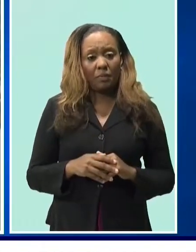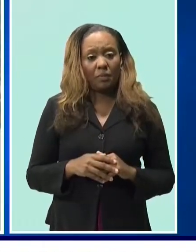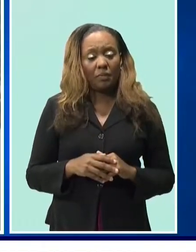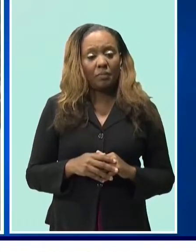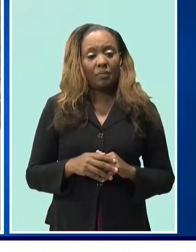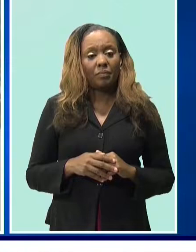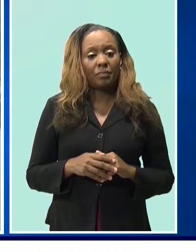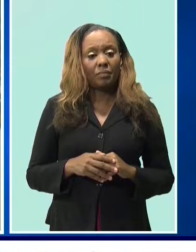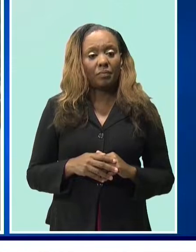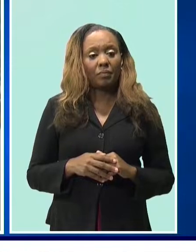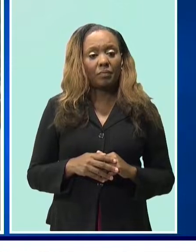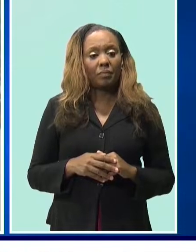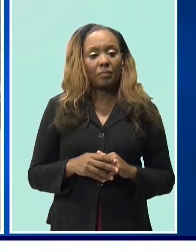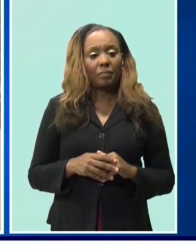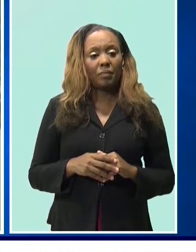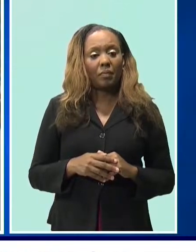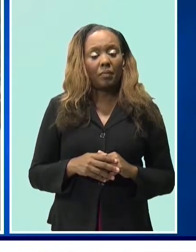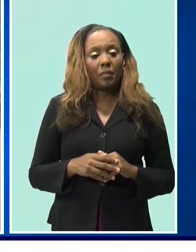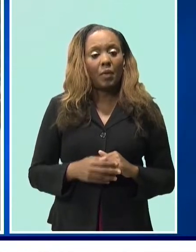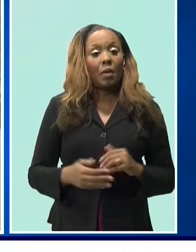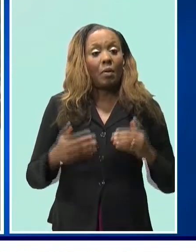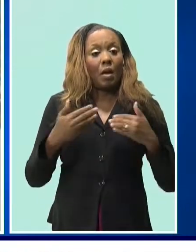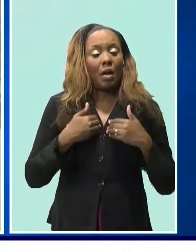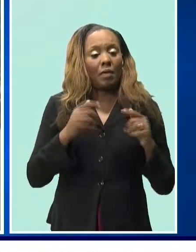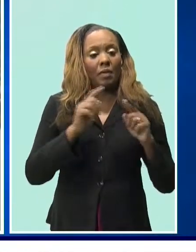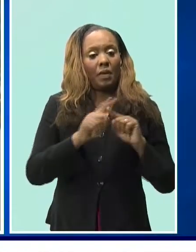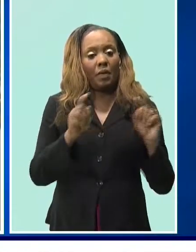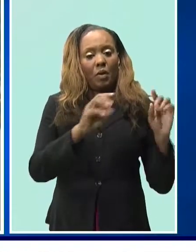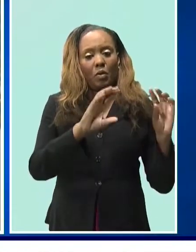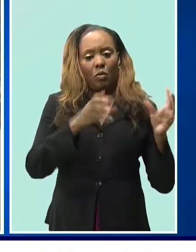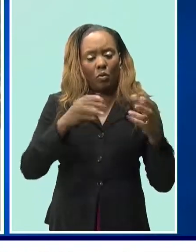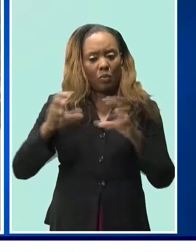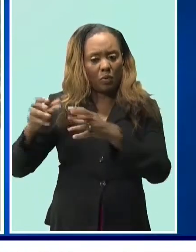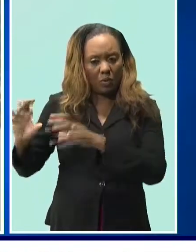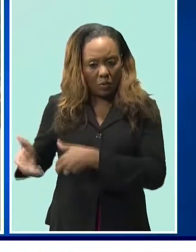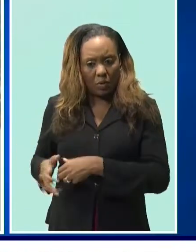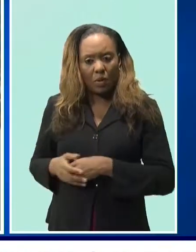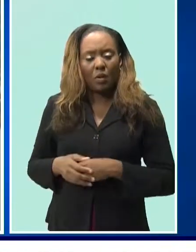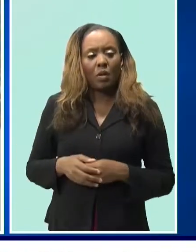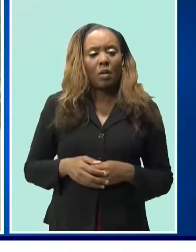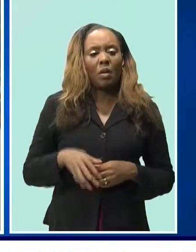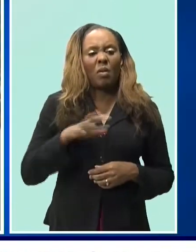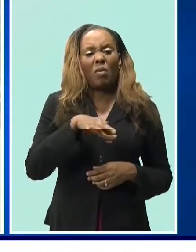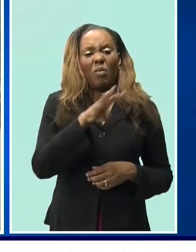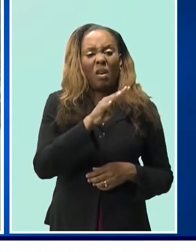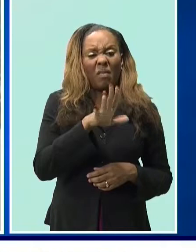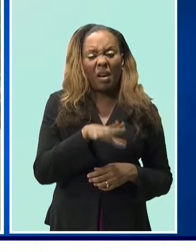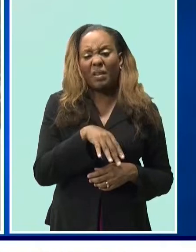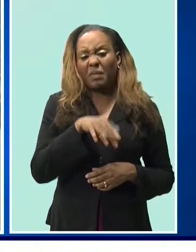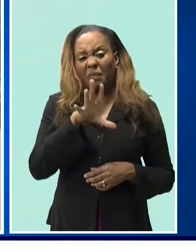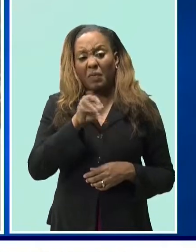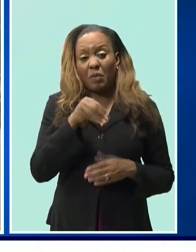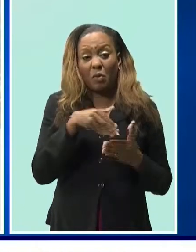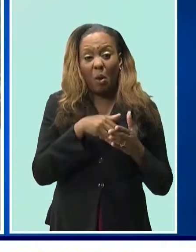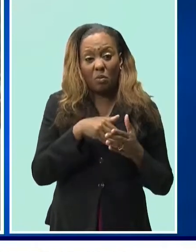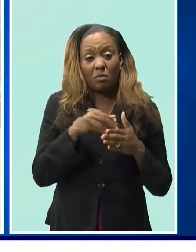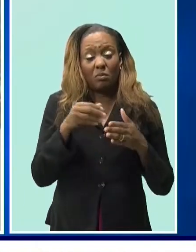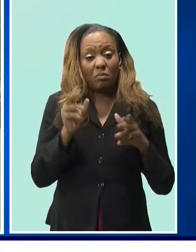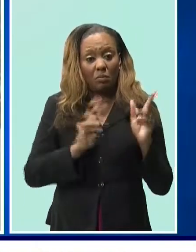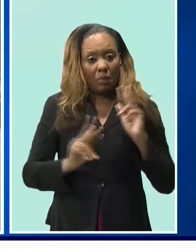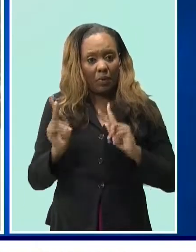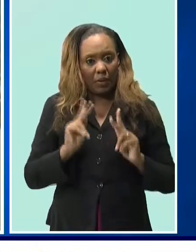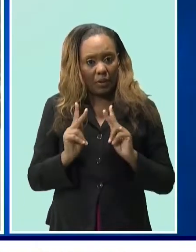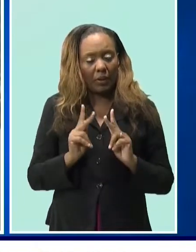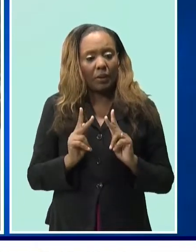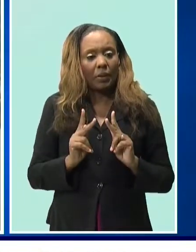subgroups of persons represent approximately 45 to 50,000 persons, pushing,